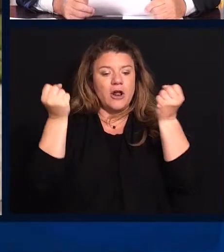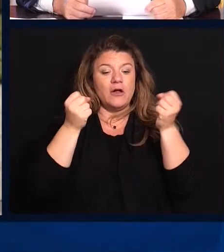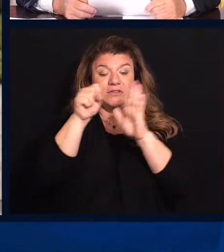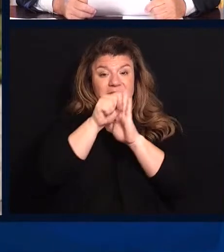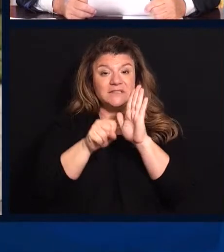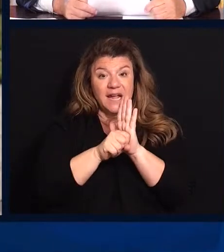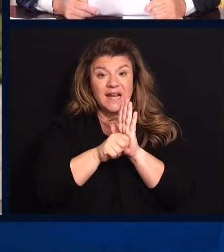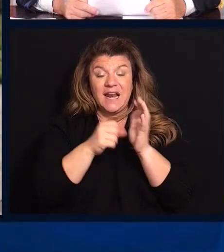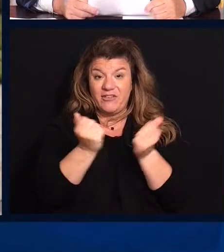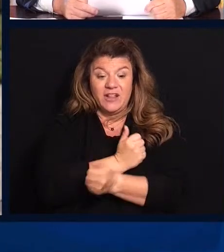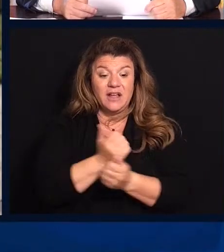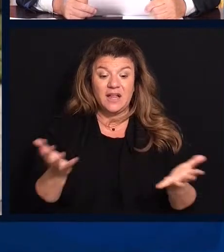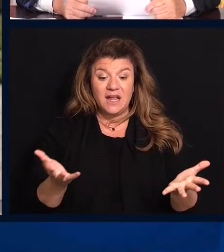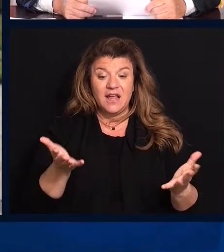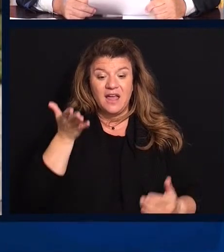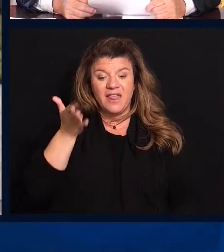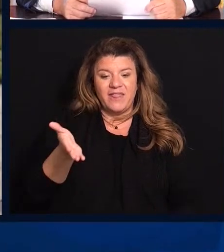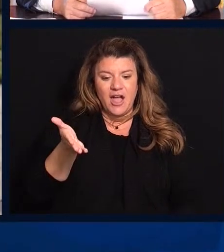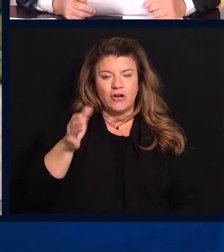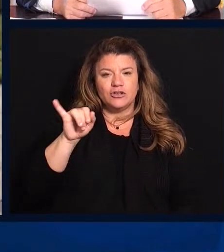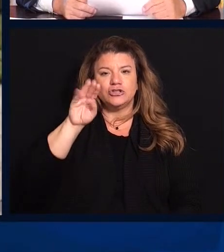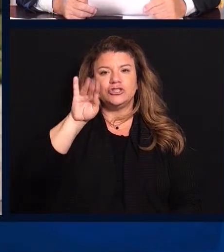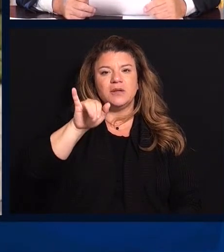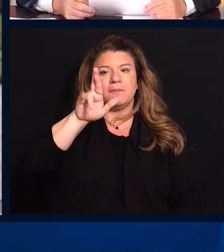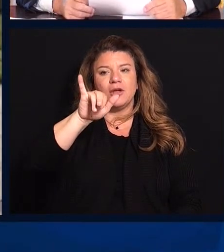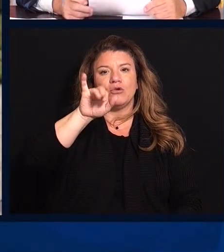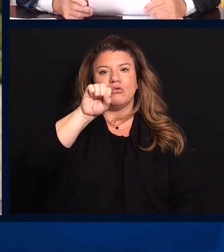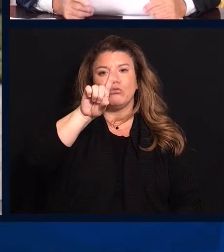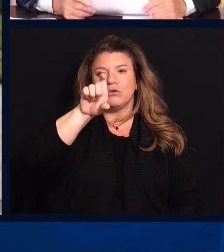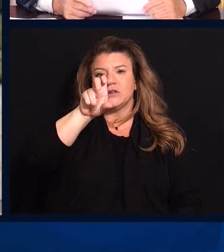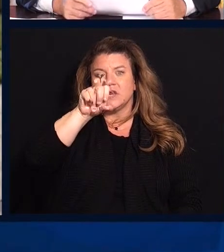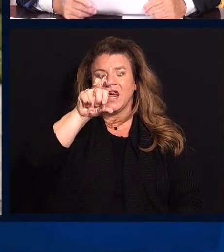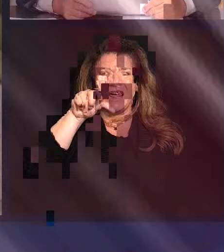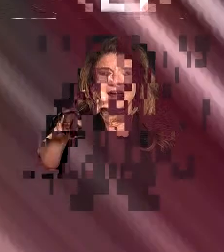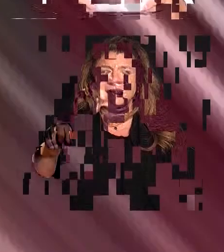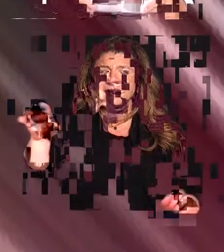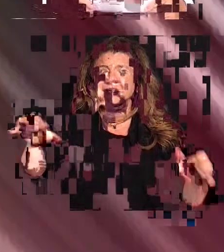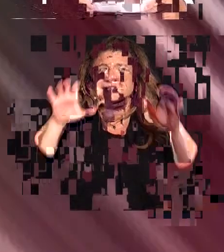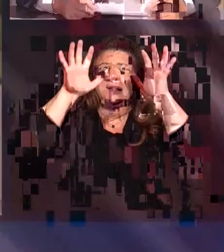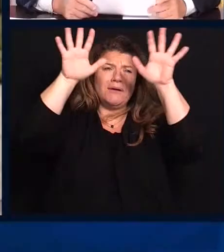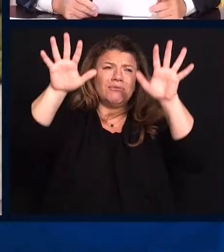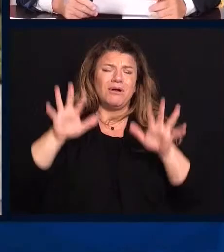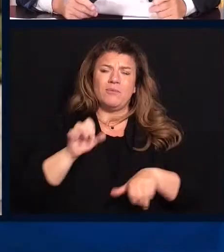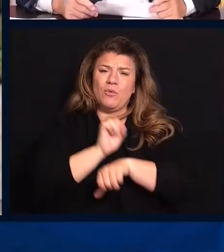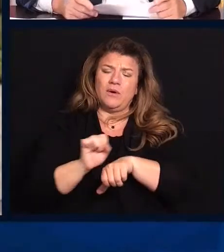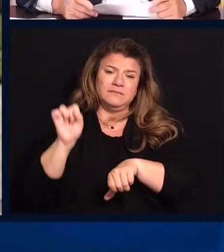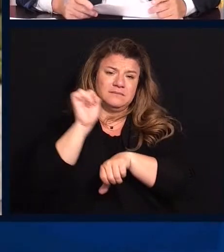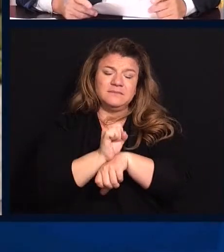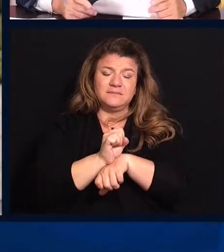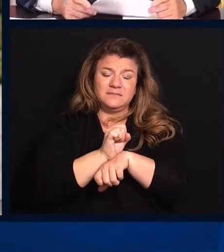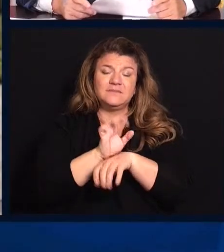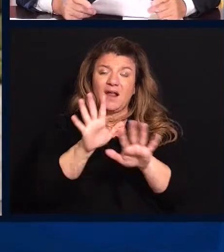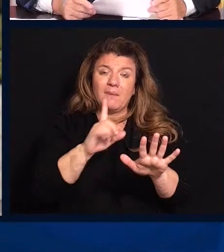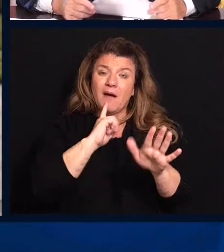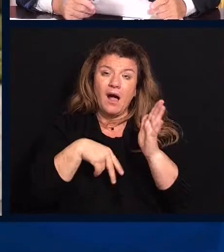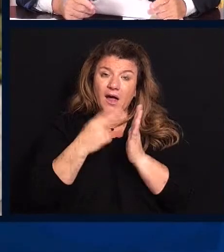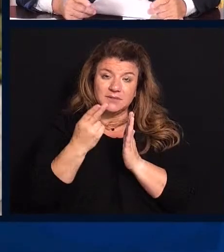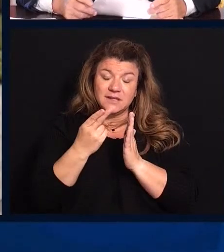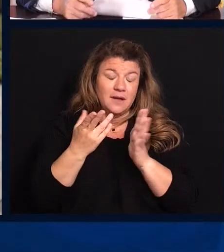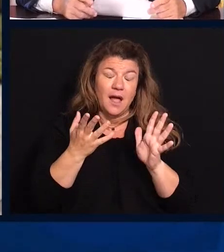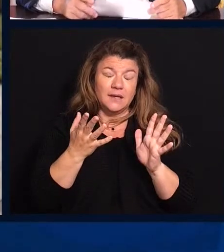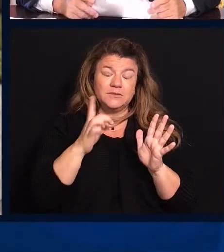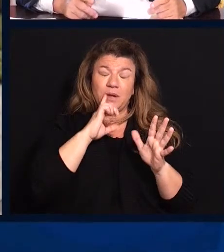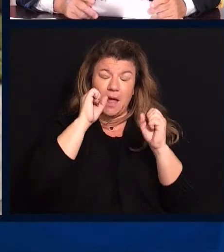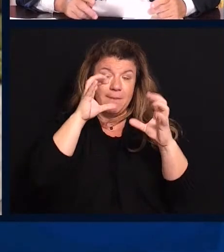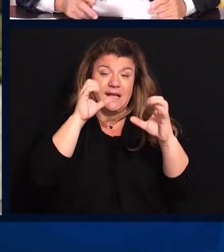and everything. And there I'm with Jimmy Riston, and Jimmy's done an incredible job. Honest to Pete, it is amazing what these people are